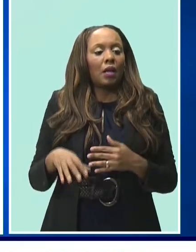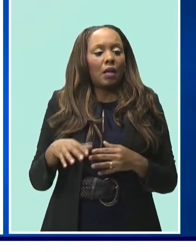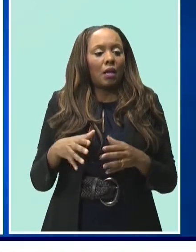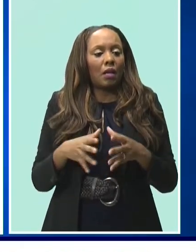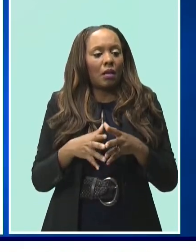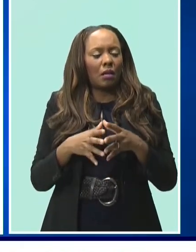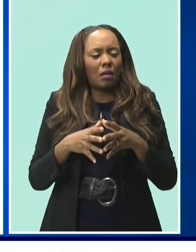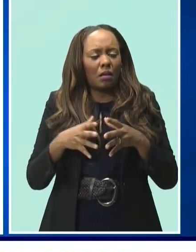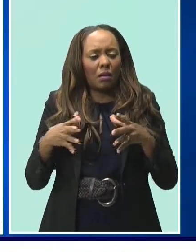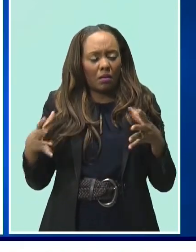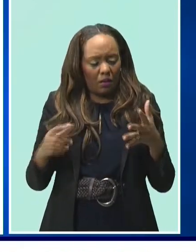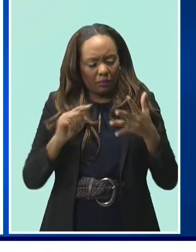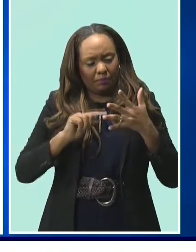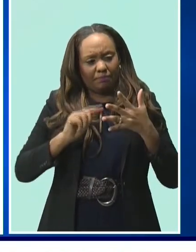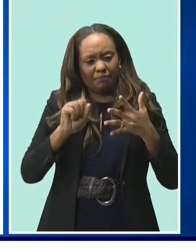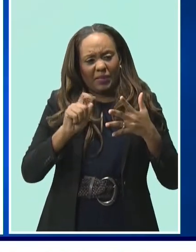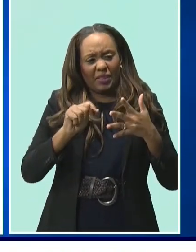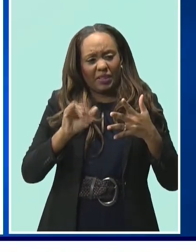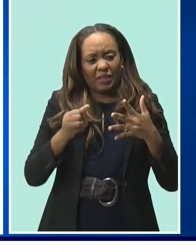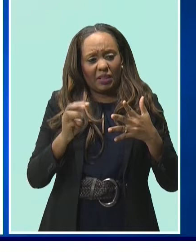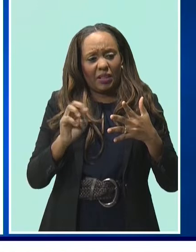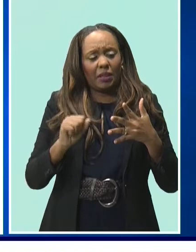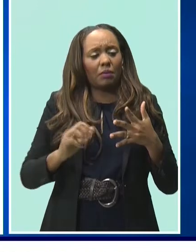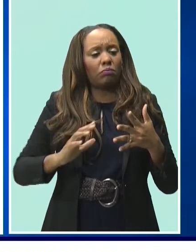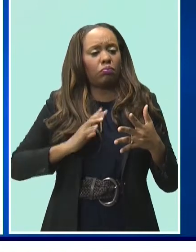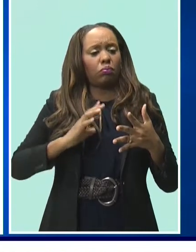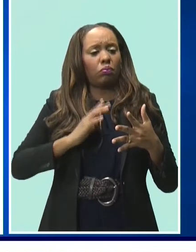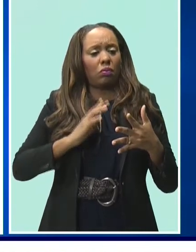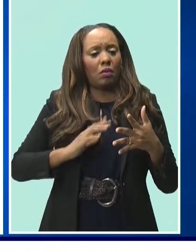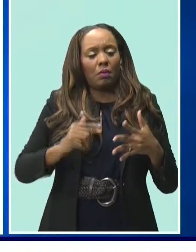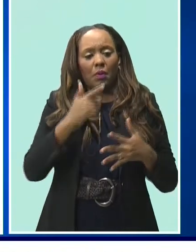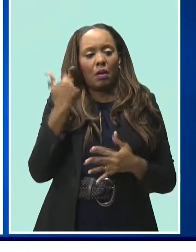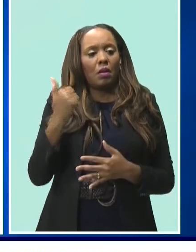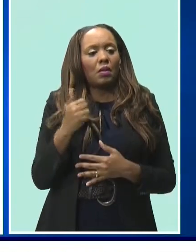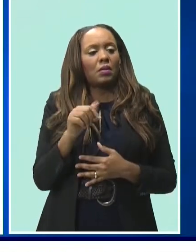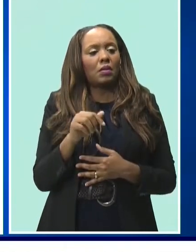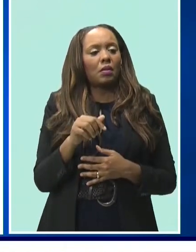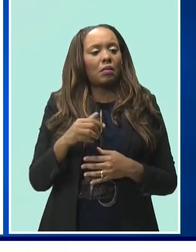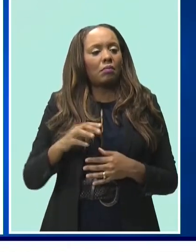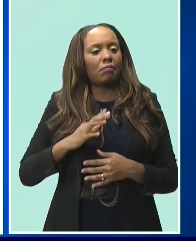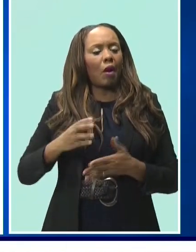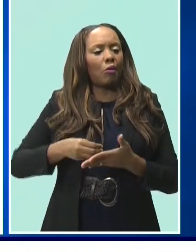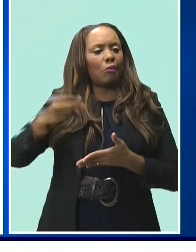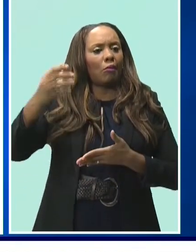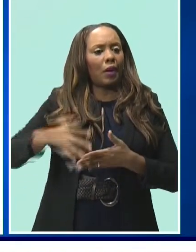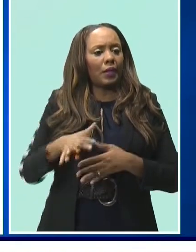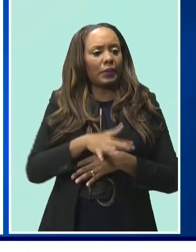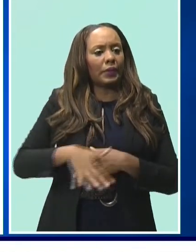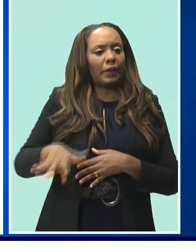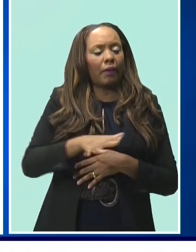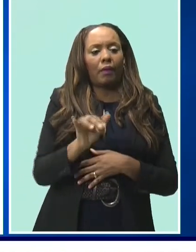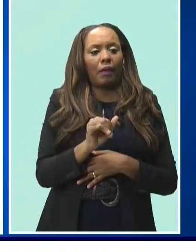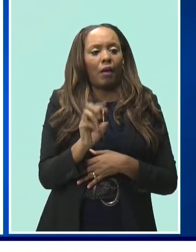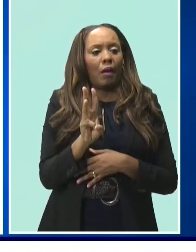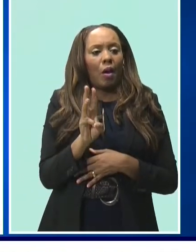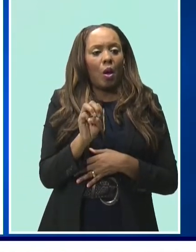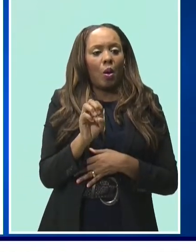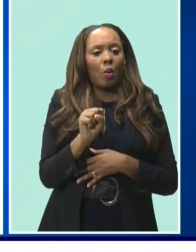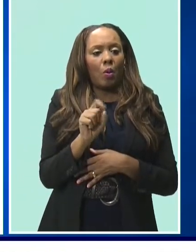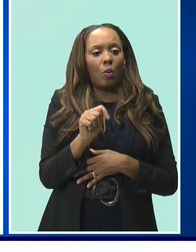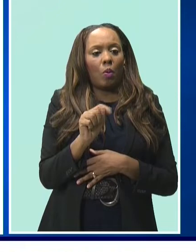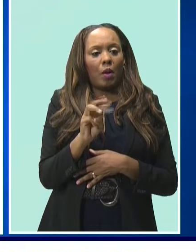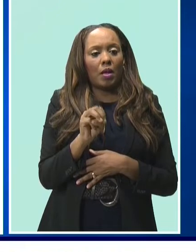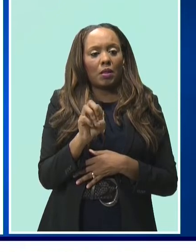can largely be attributed to several sales in Apes Hill and Royal Westmoreland areas, which command a significantly